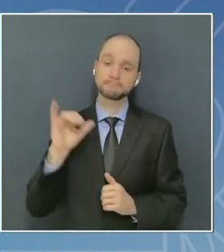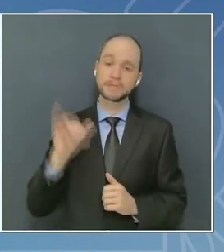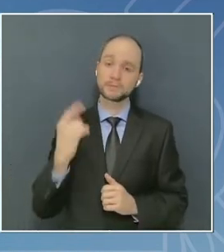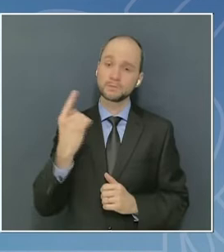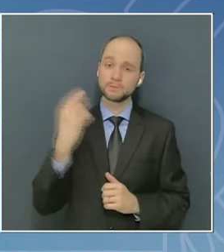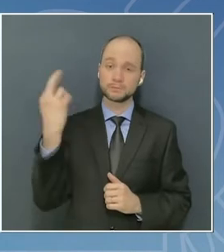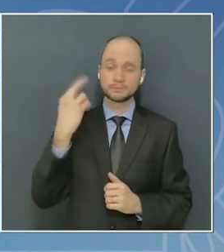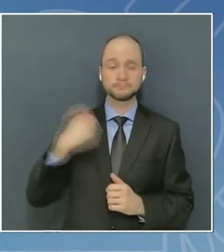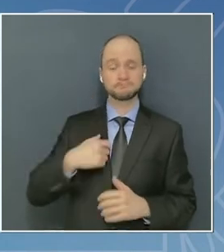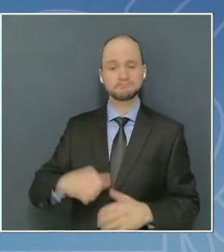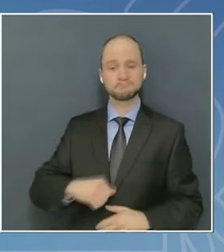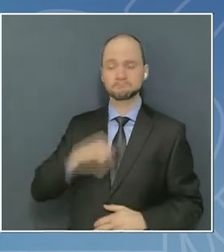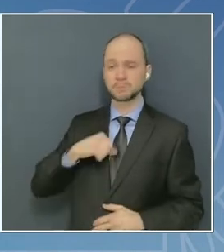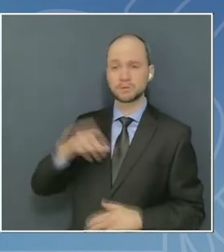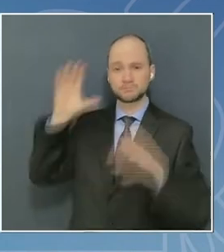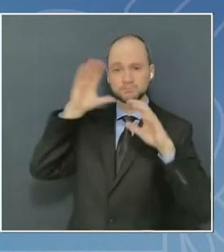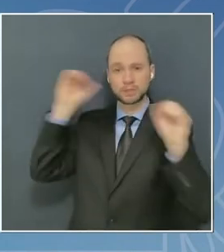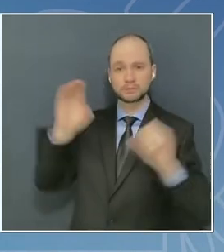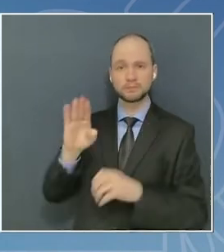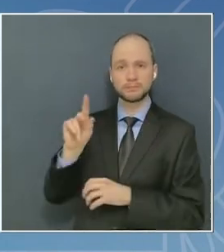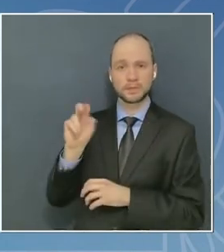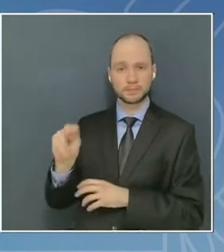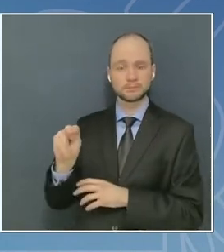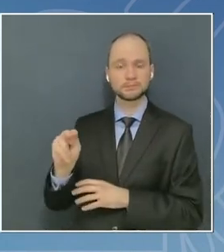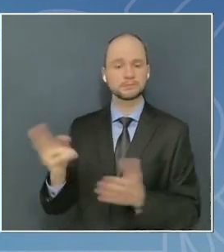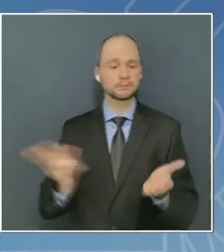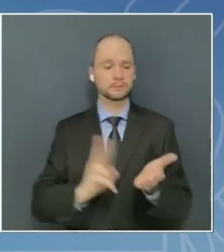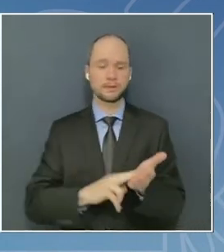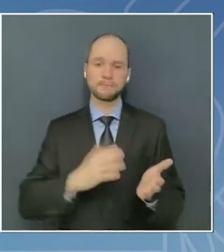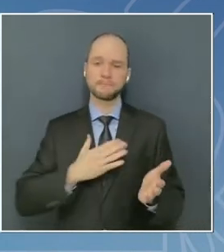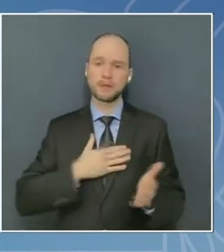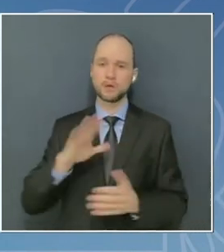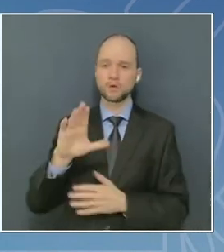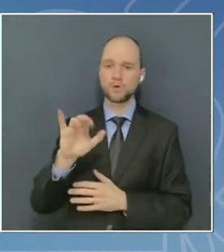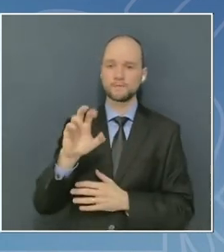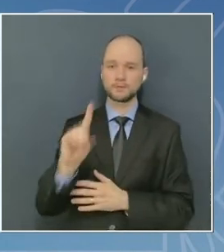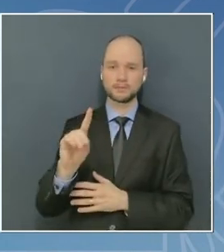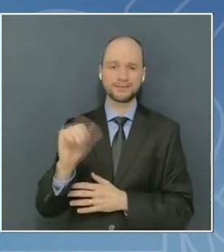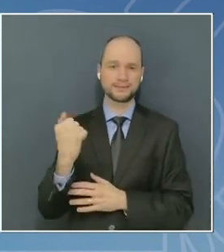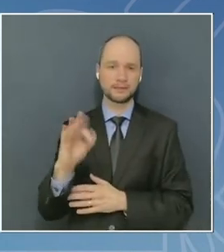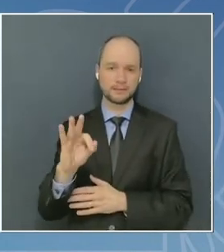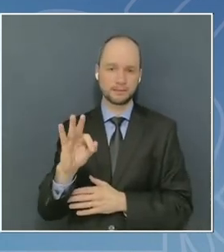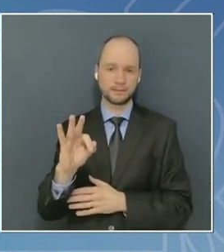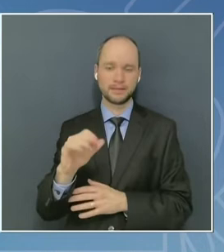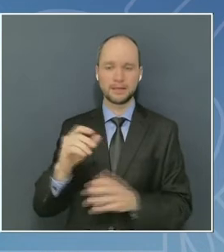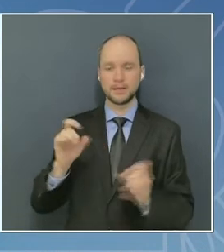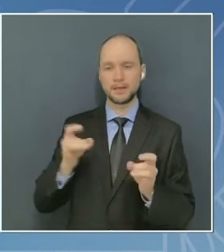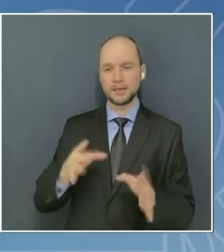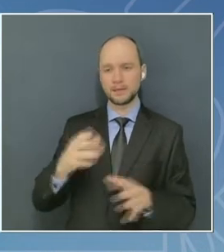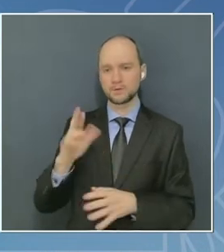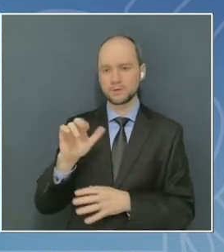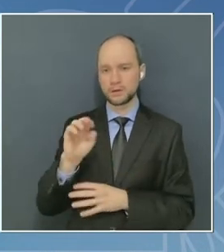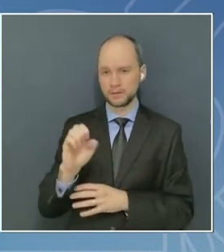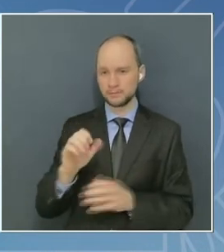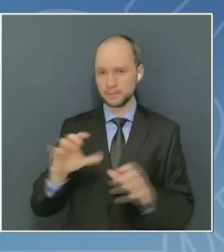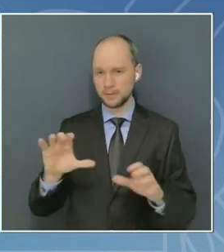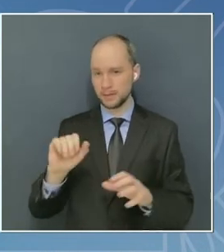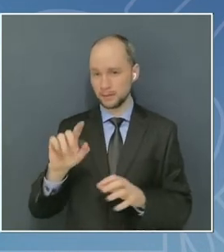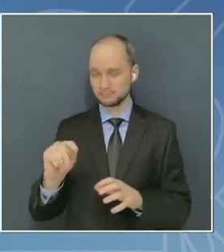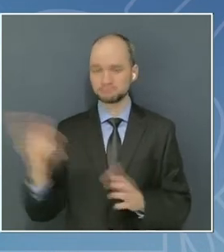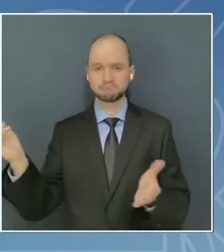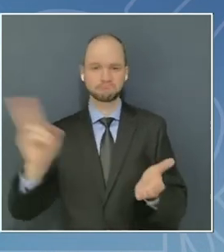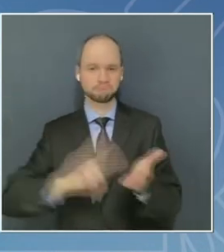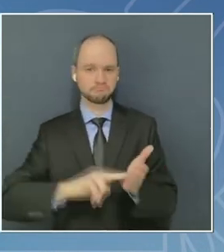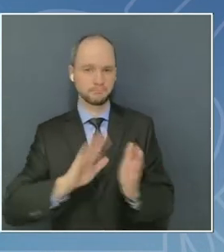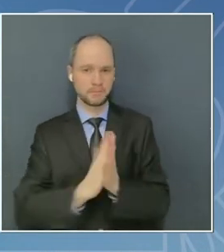Biden signed my COVID-19 Hate Crimes Act into law, a bill I wrote to help strengthen our enforcement of existing hate crime